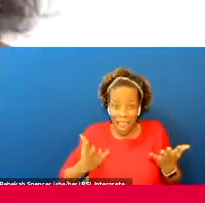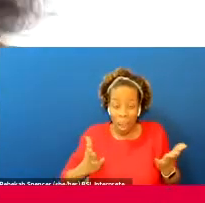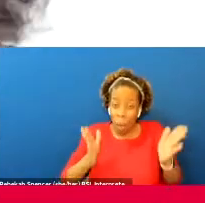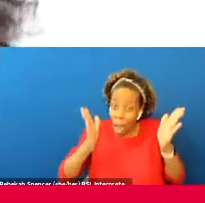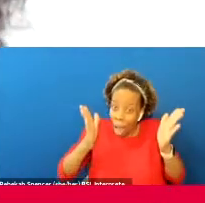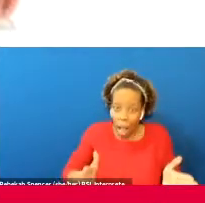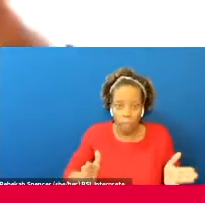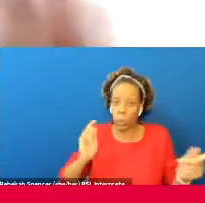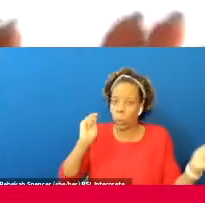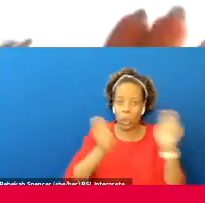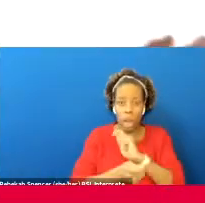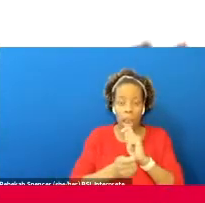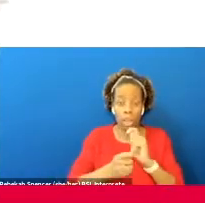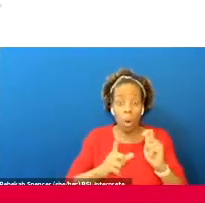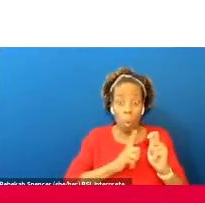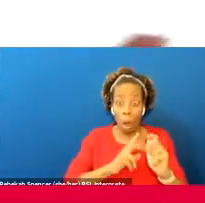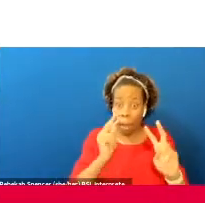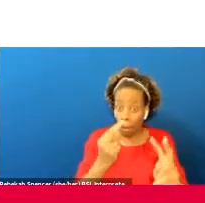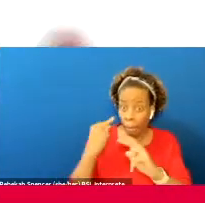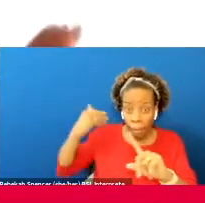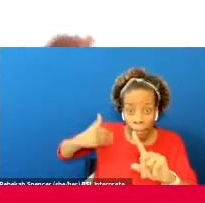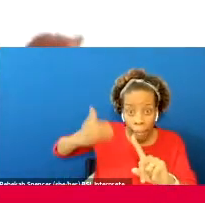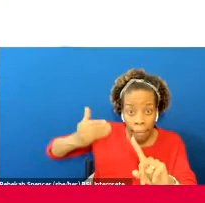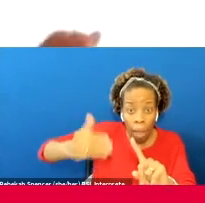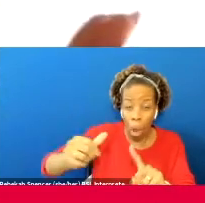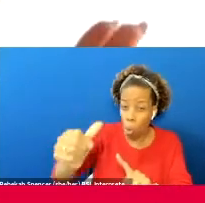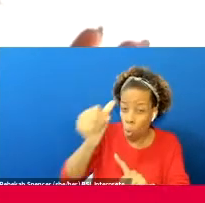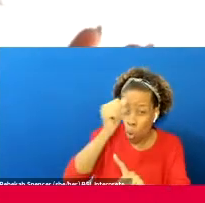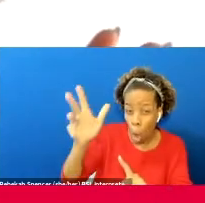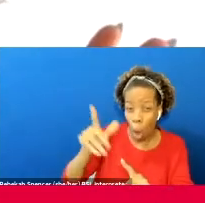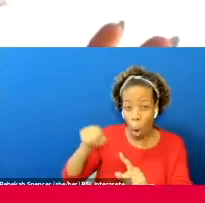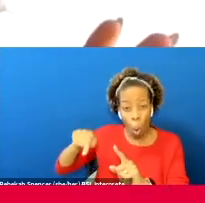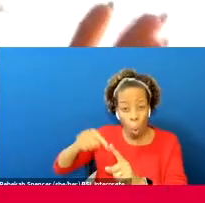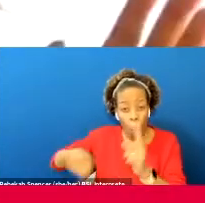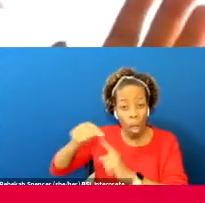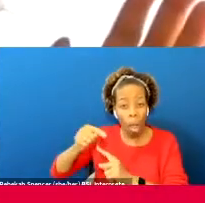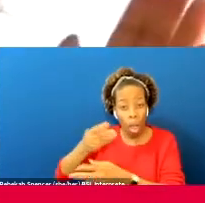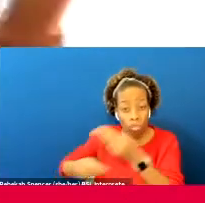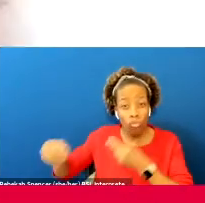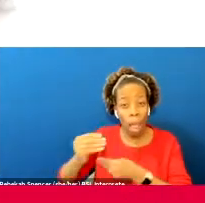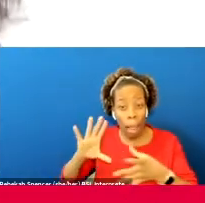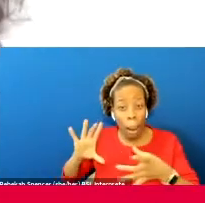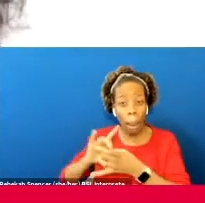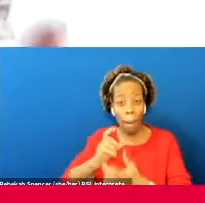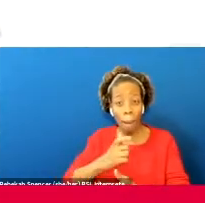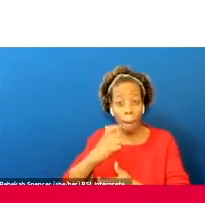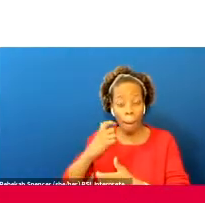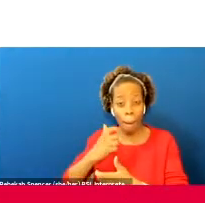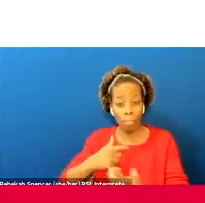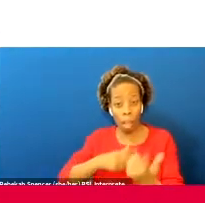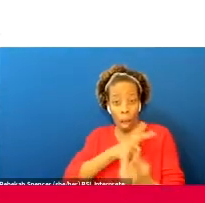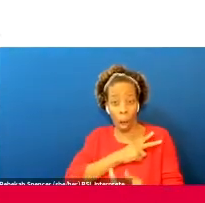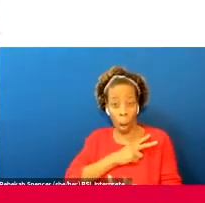extent to it, like it is no secret that the arms trade is the biggest pollutant basically for this planet. If it's not now, then when